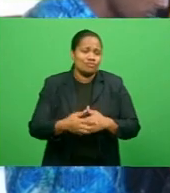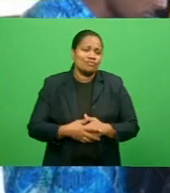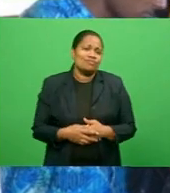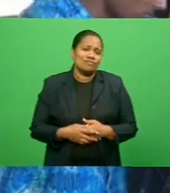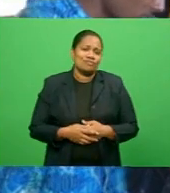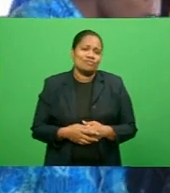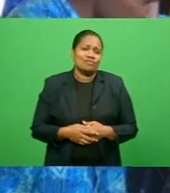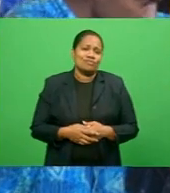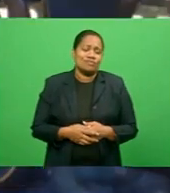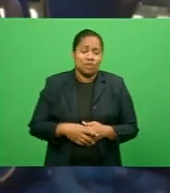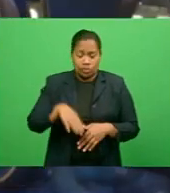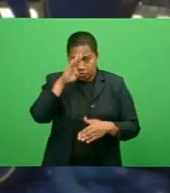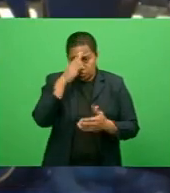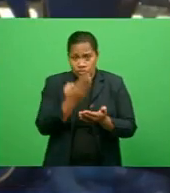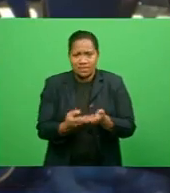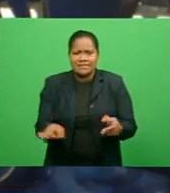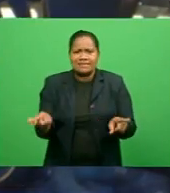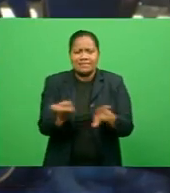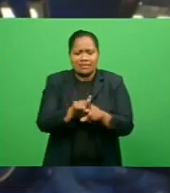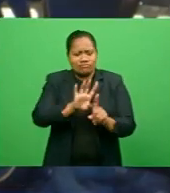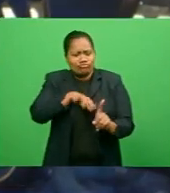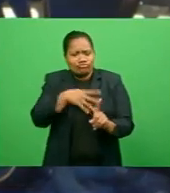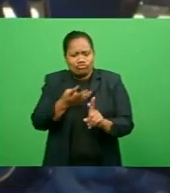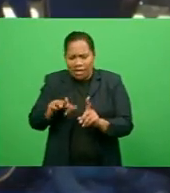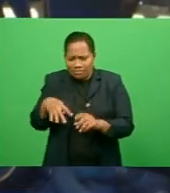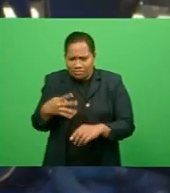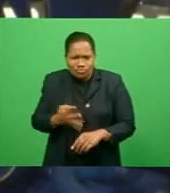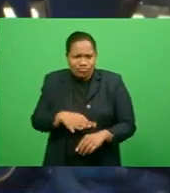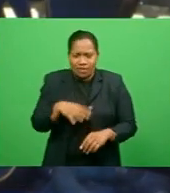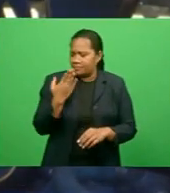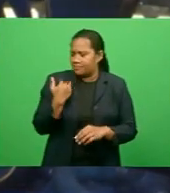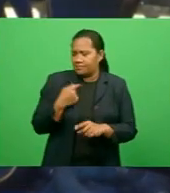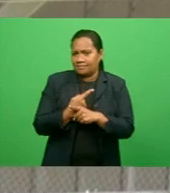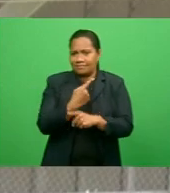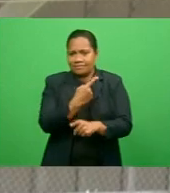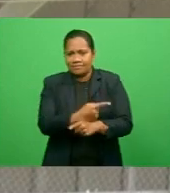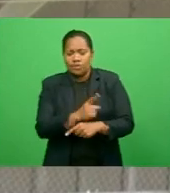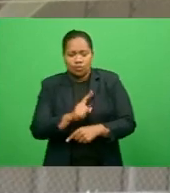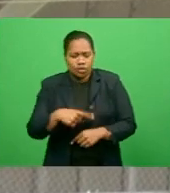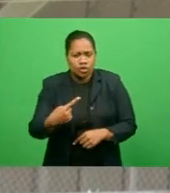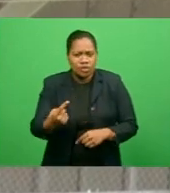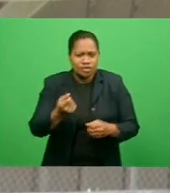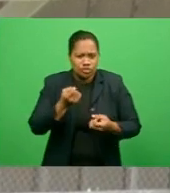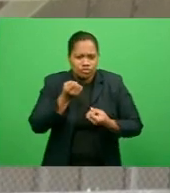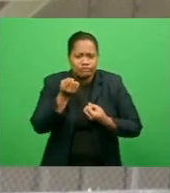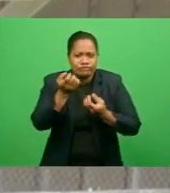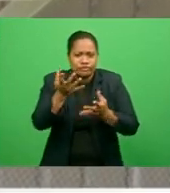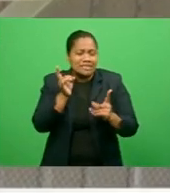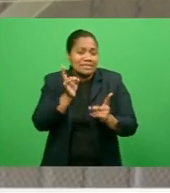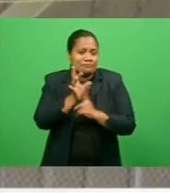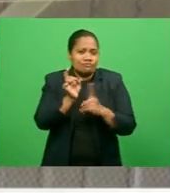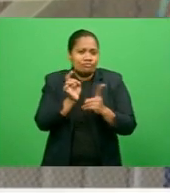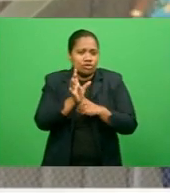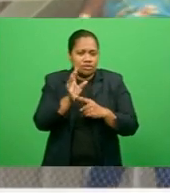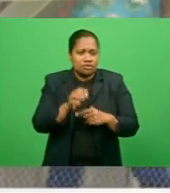Students also went through a screening last week as they continue to stress the importance of early